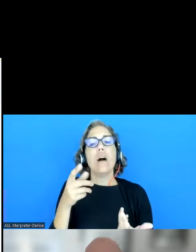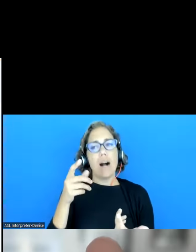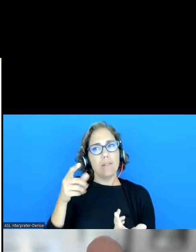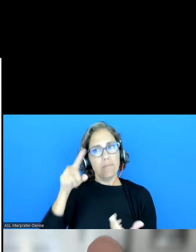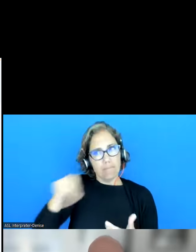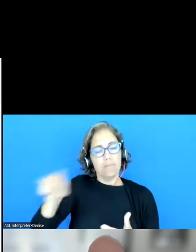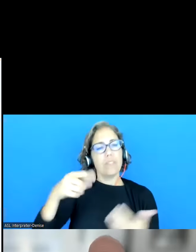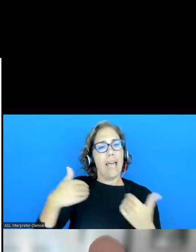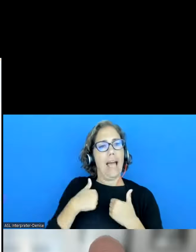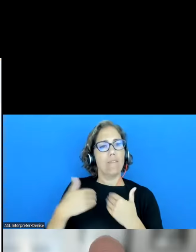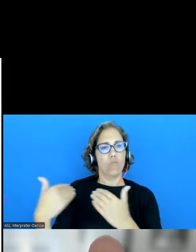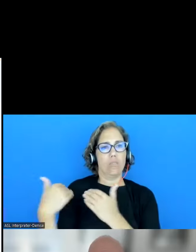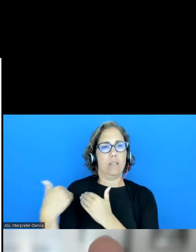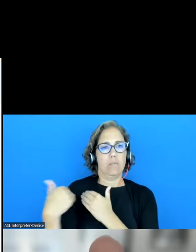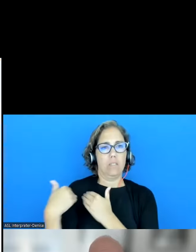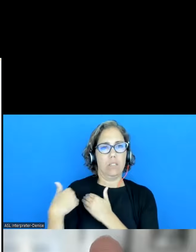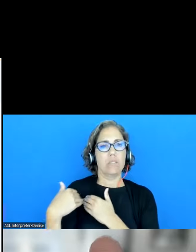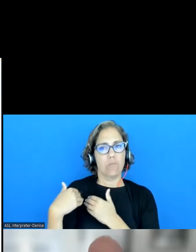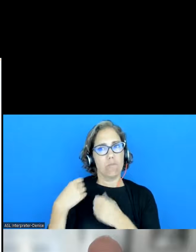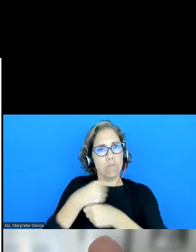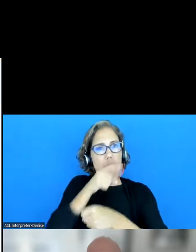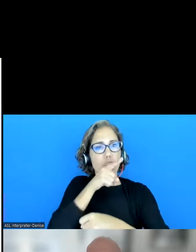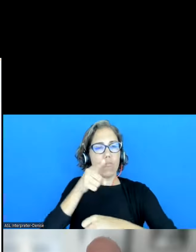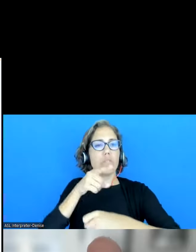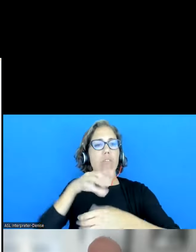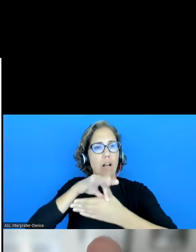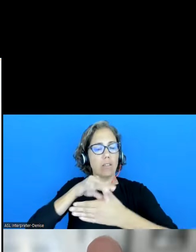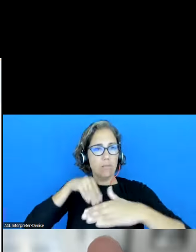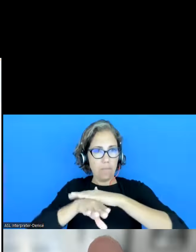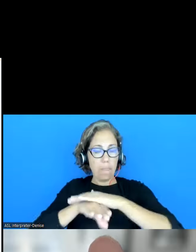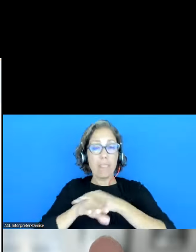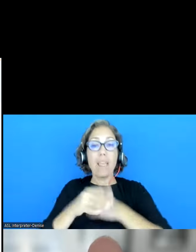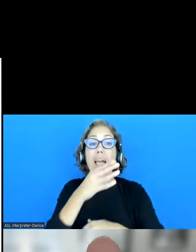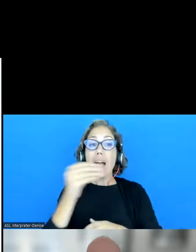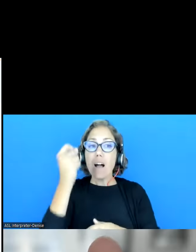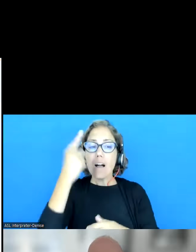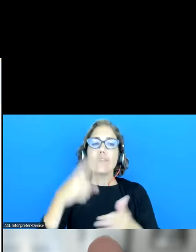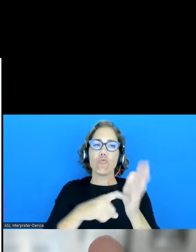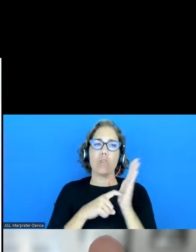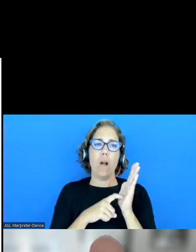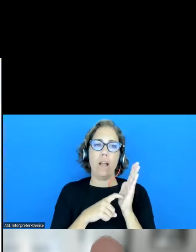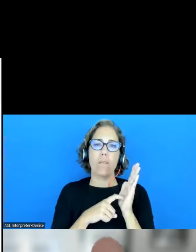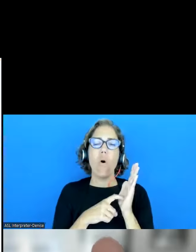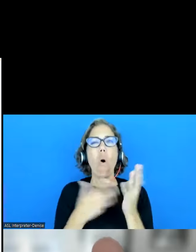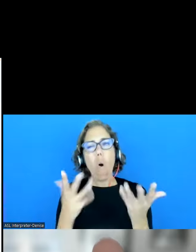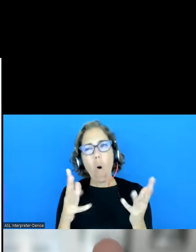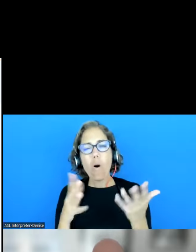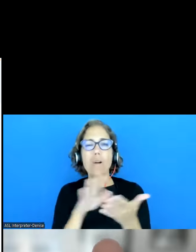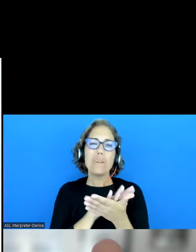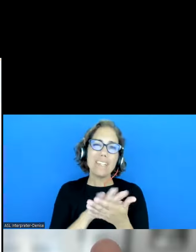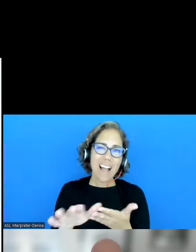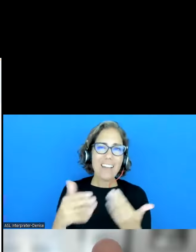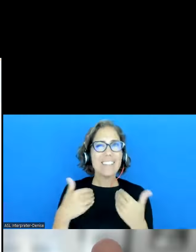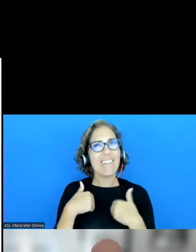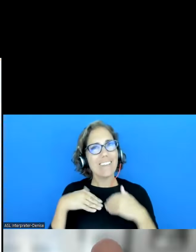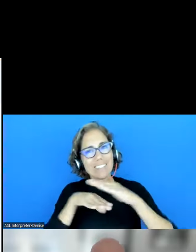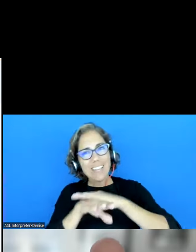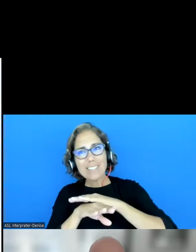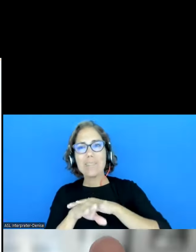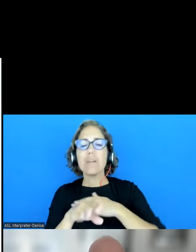responsibility for accessibility and that it should be considered a requirement. It can't be a nice to have accessible content. It needs to